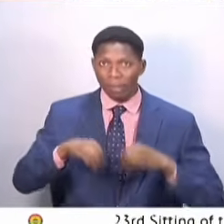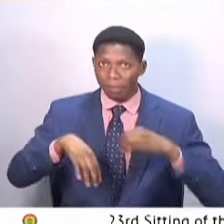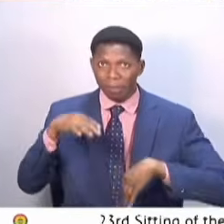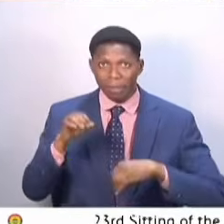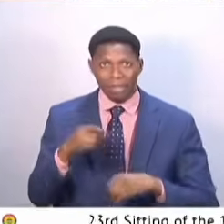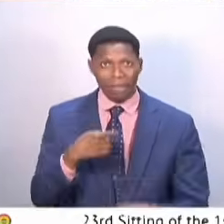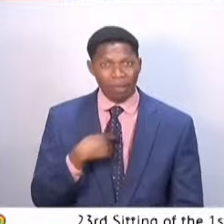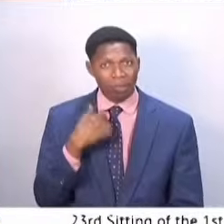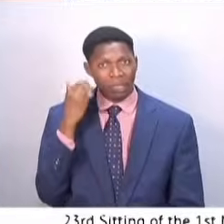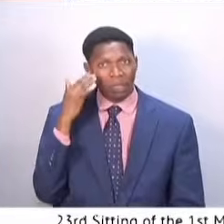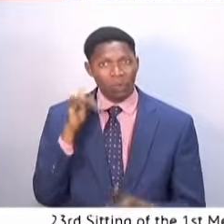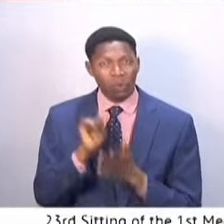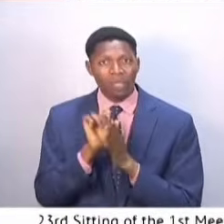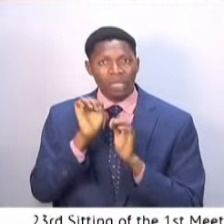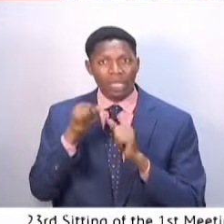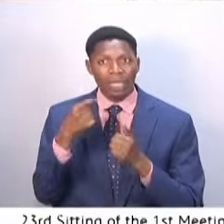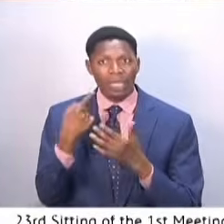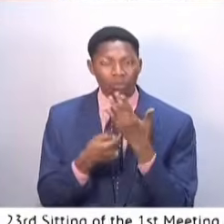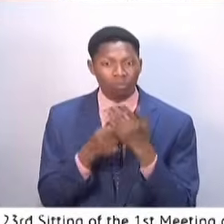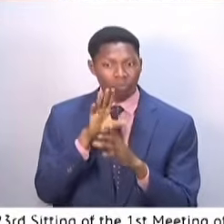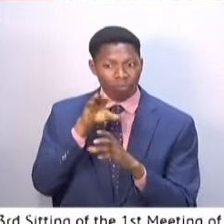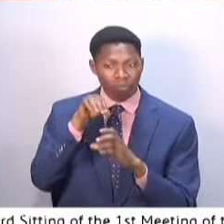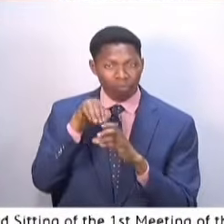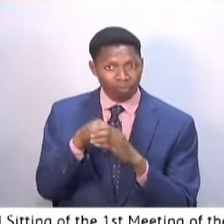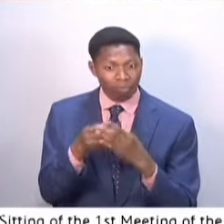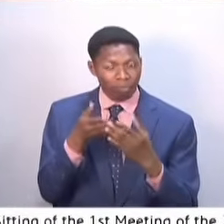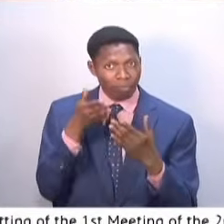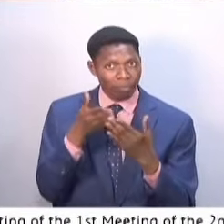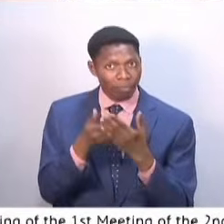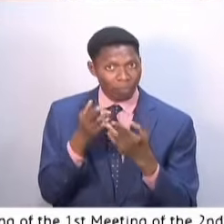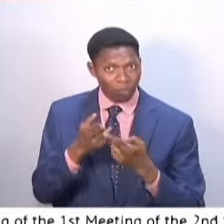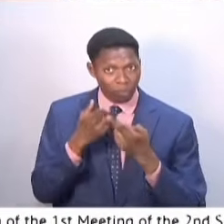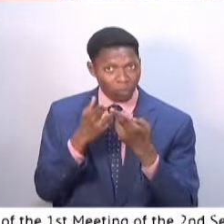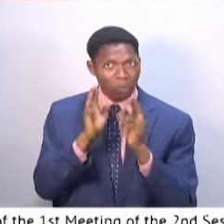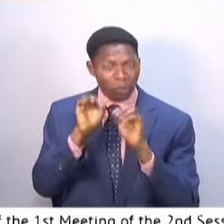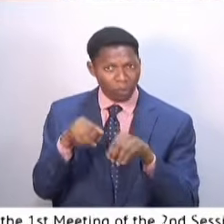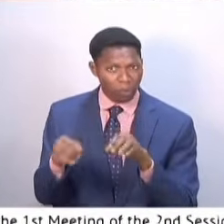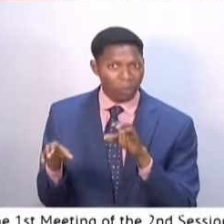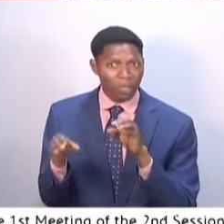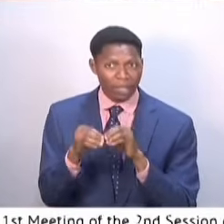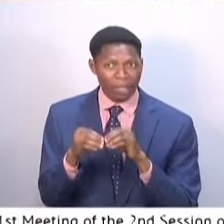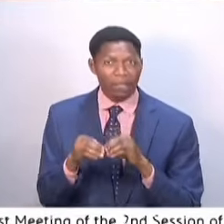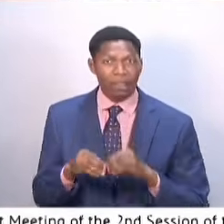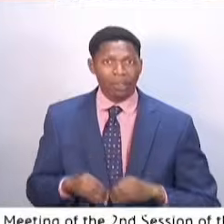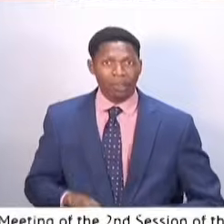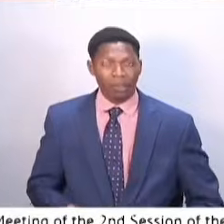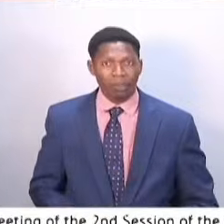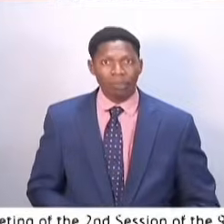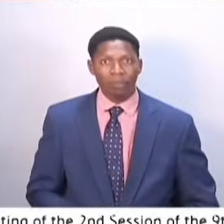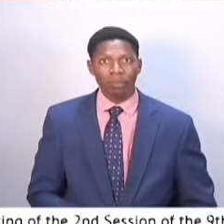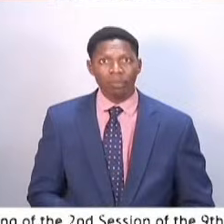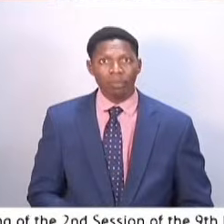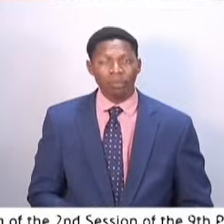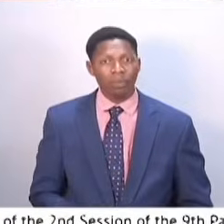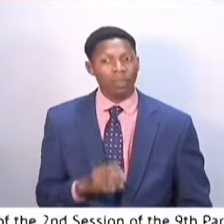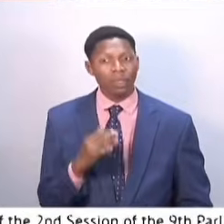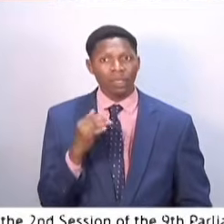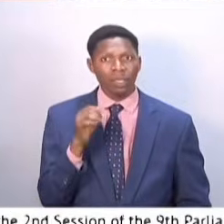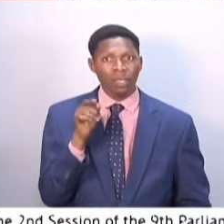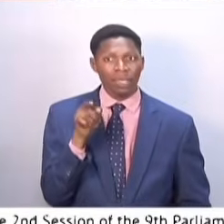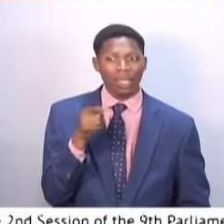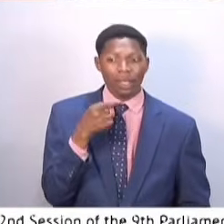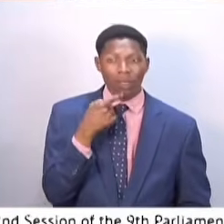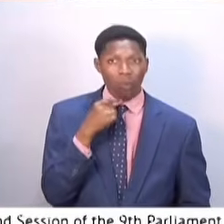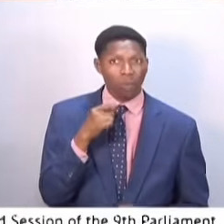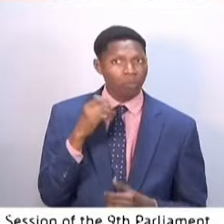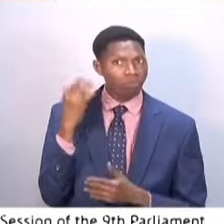I believe will further enrich the recommendations the maker of the statement is put forward. And he talks